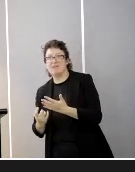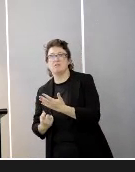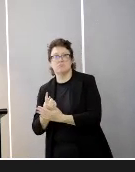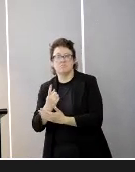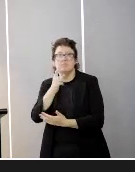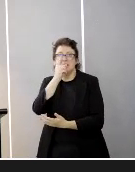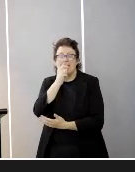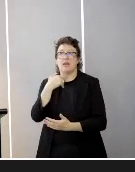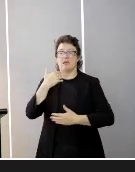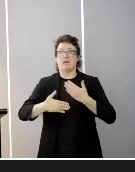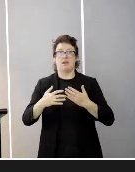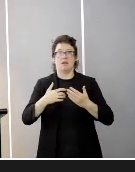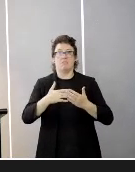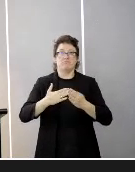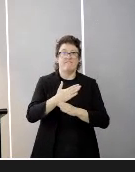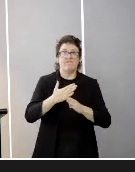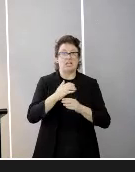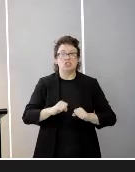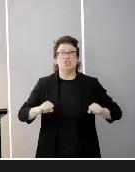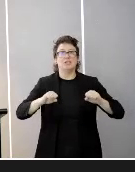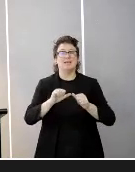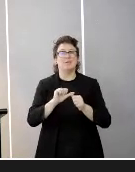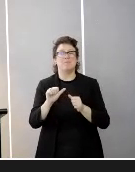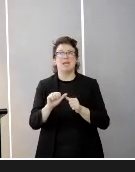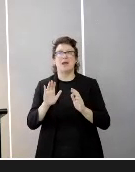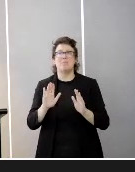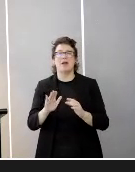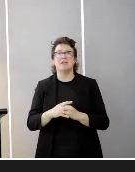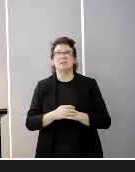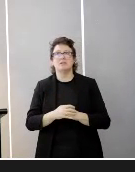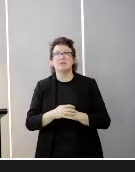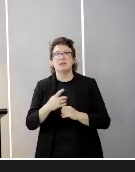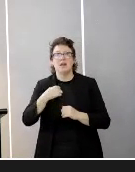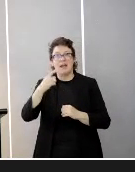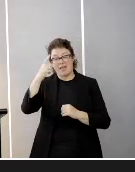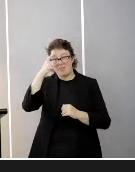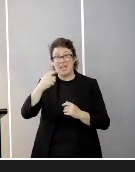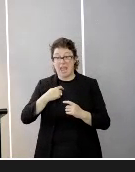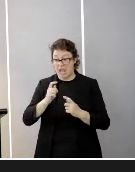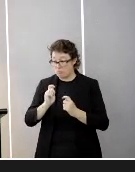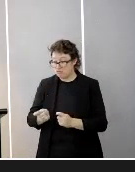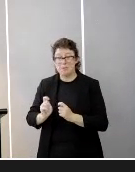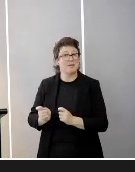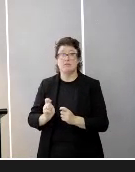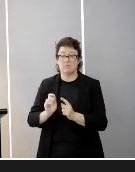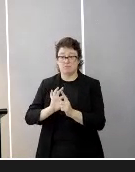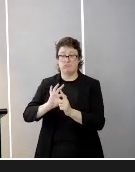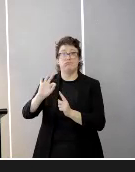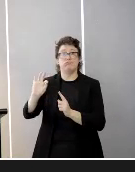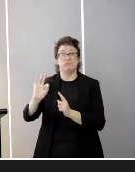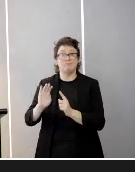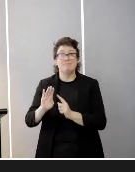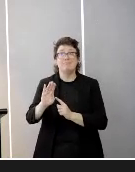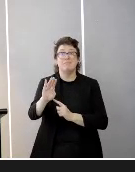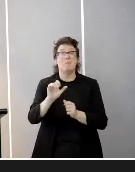thing. So yeah. But no, like we think our treatments are getting better in many ways and there's better access,